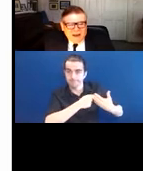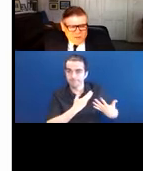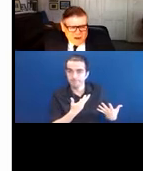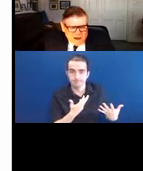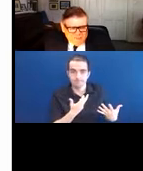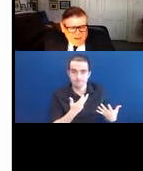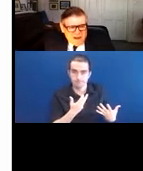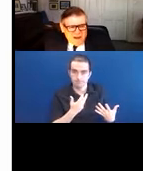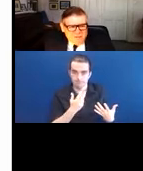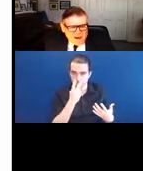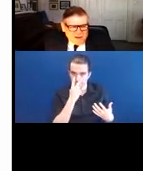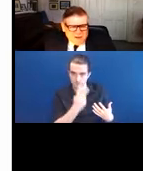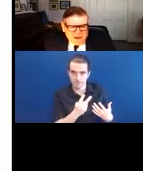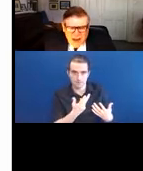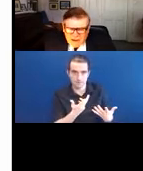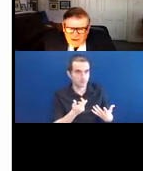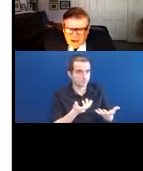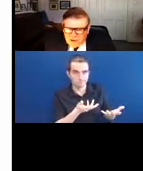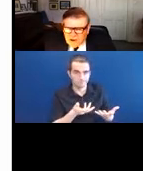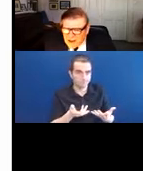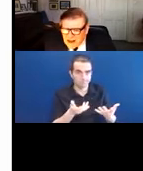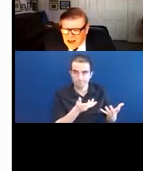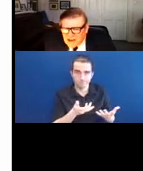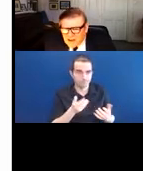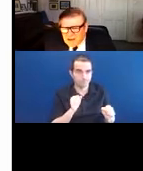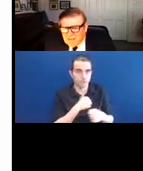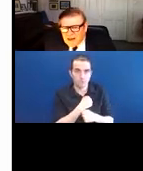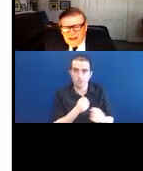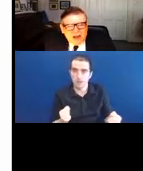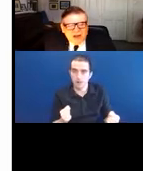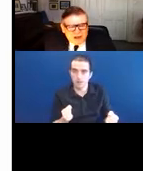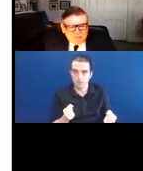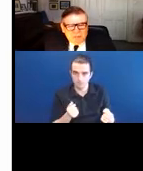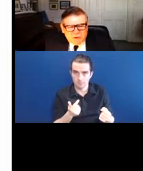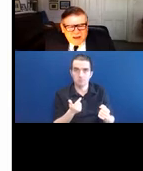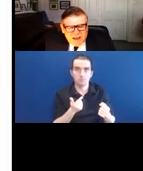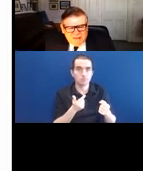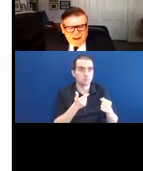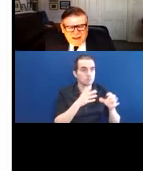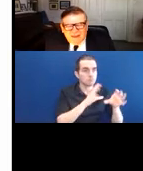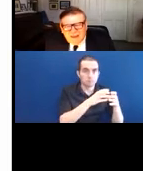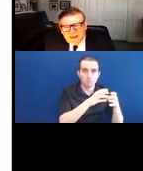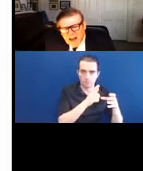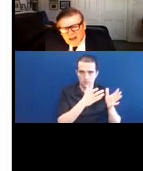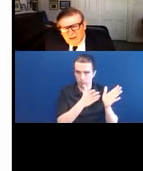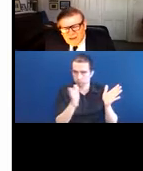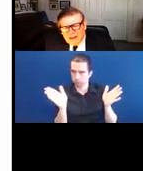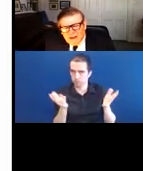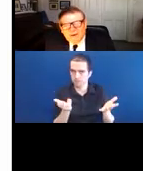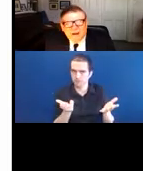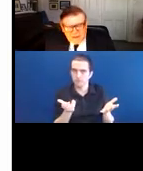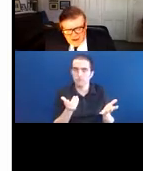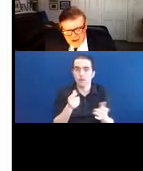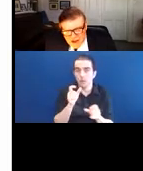denied globally. Persons with psychosocial and intellectual disability are disproportionately affected in the denial of this